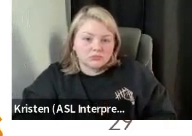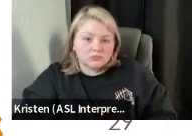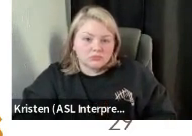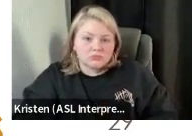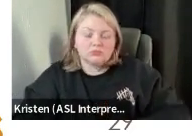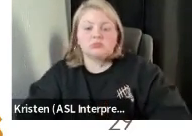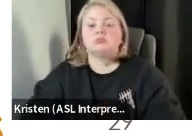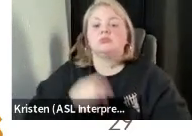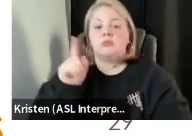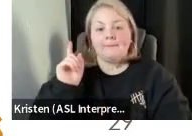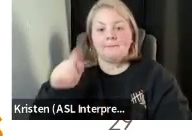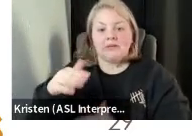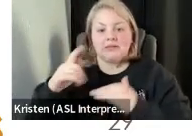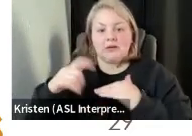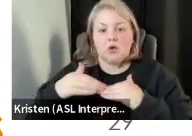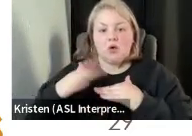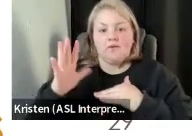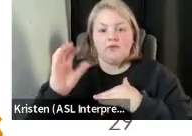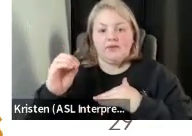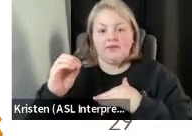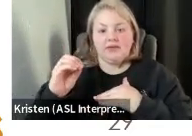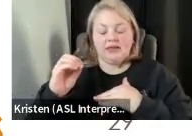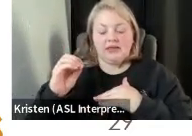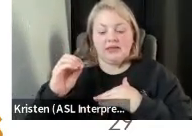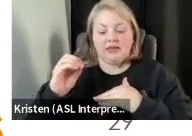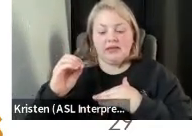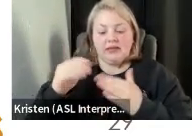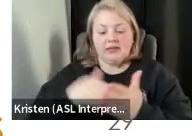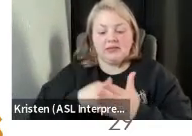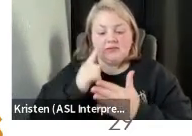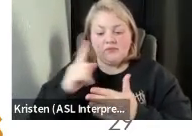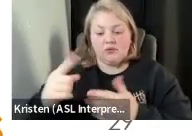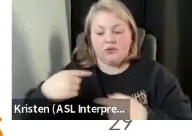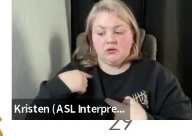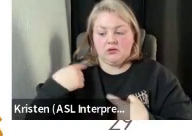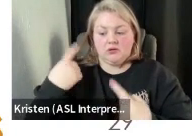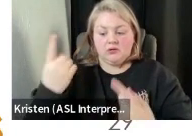You do have to be over 50,000 for the last two fiscal years reported.